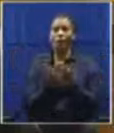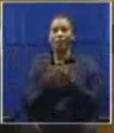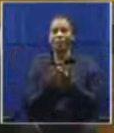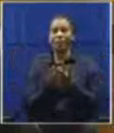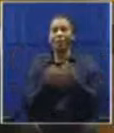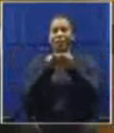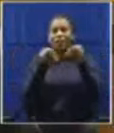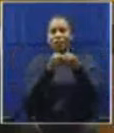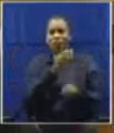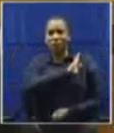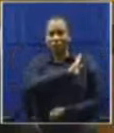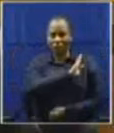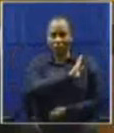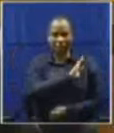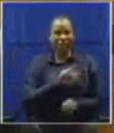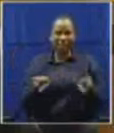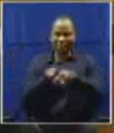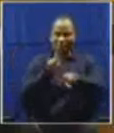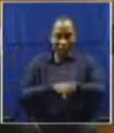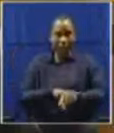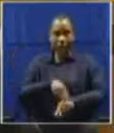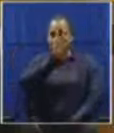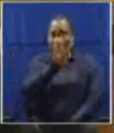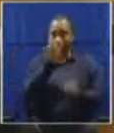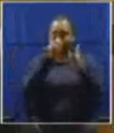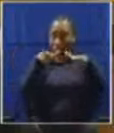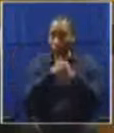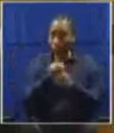at the same time in four languages.